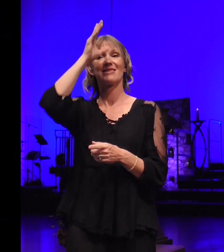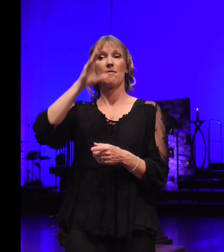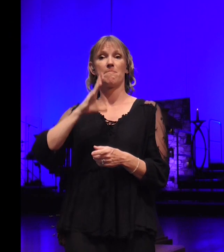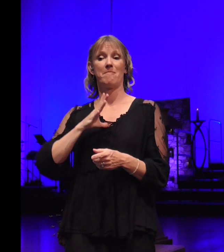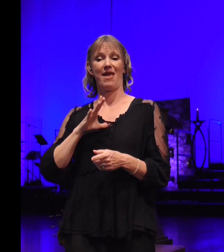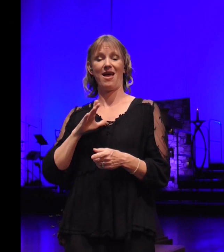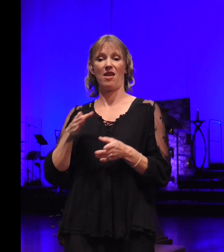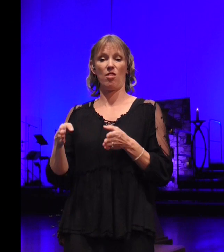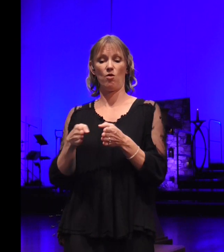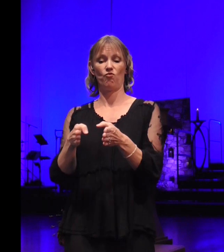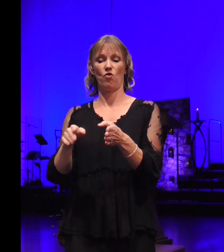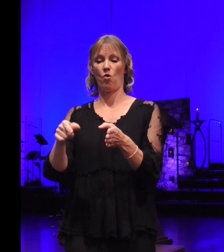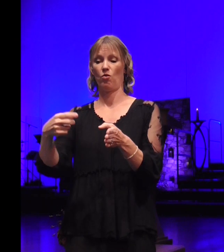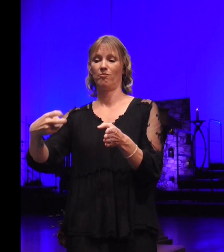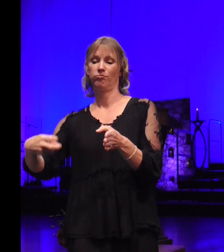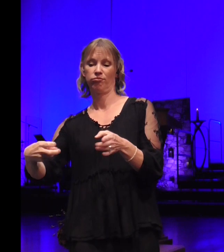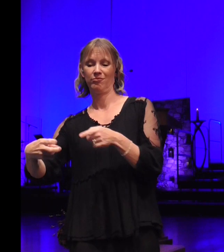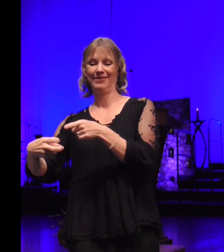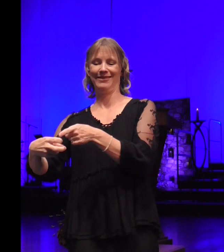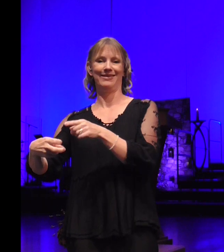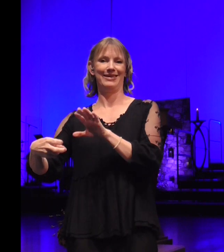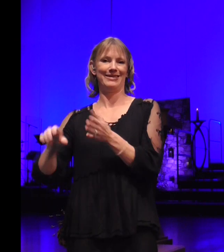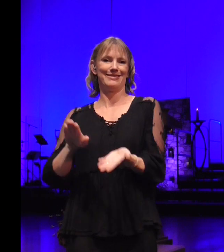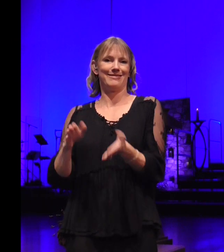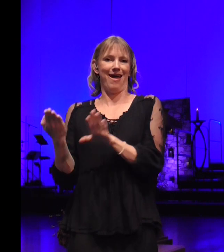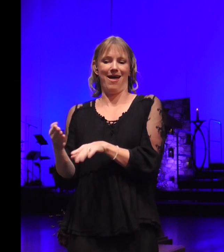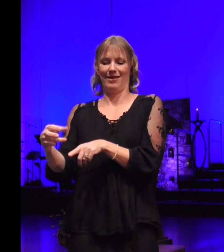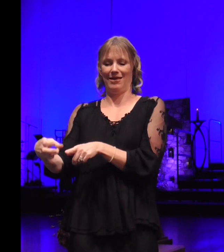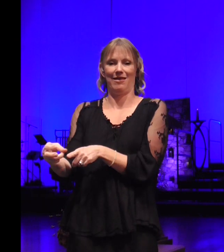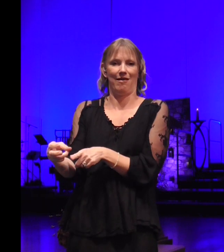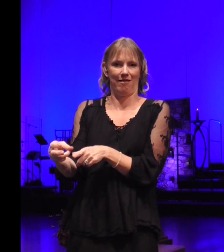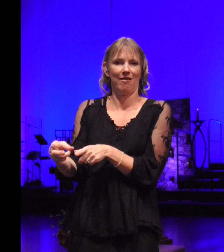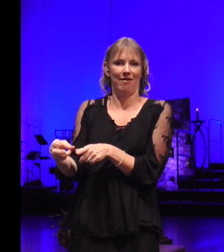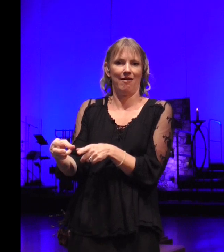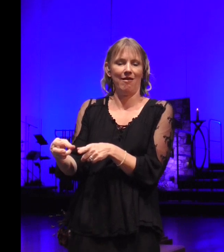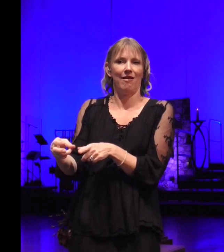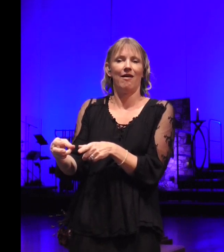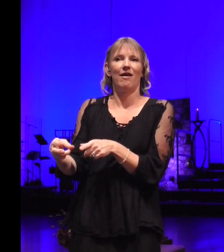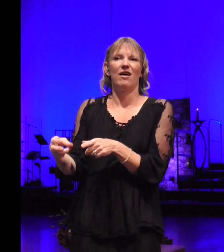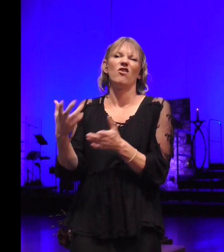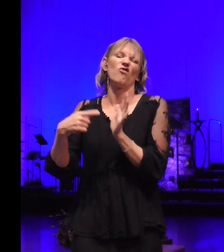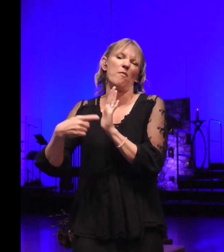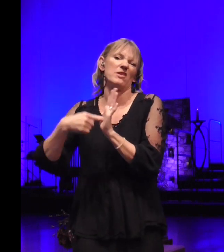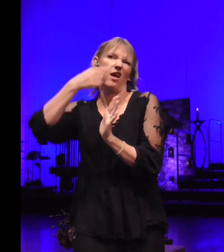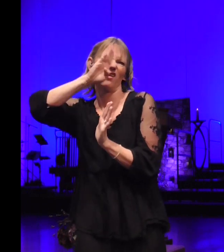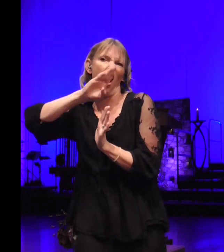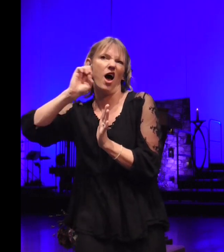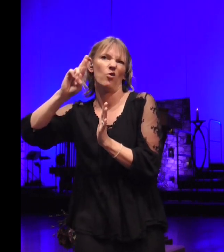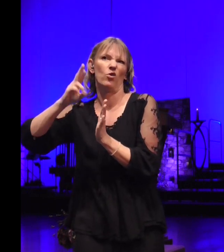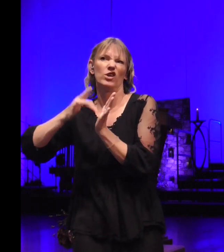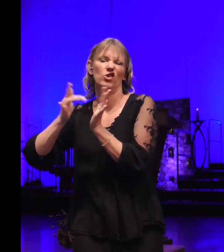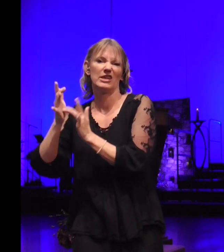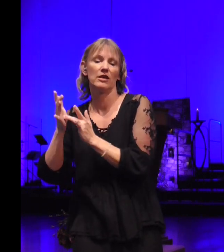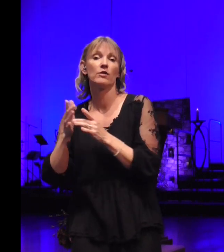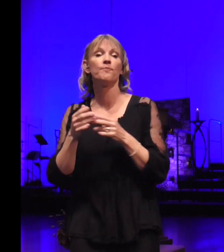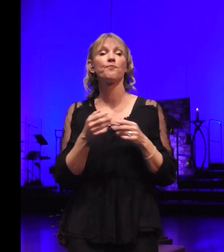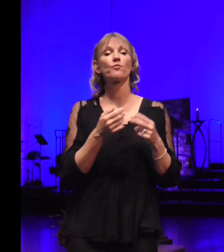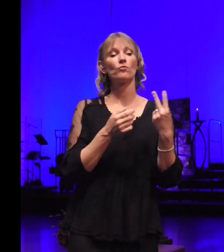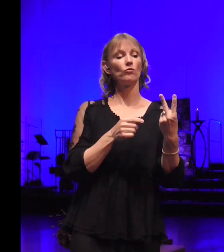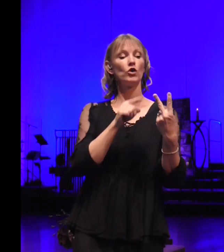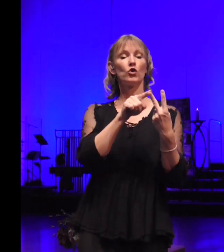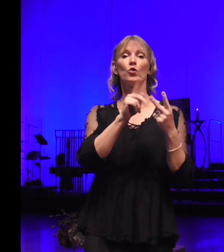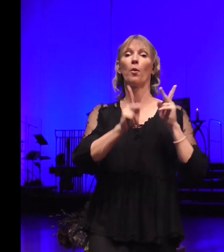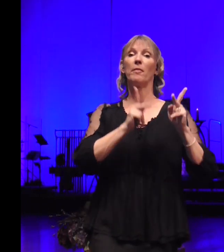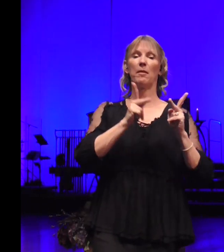would argue actually represents God or Jesus. And there's a priest and a Levite, two very highly respected